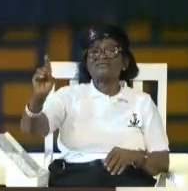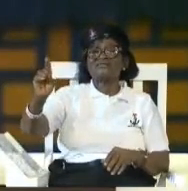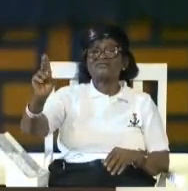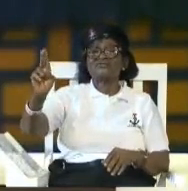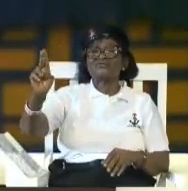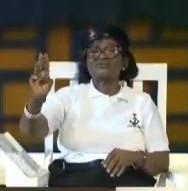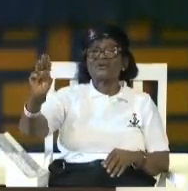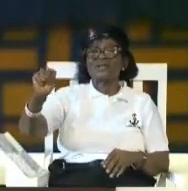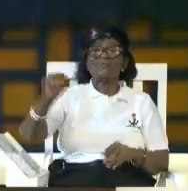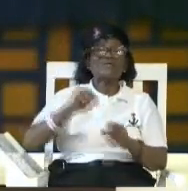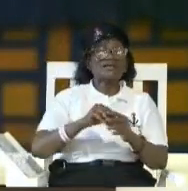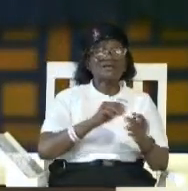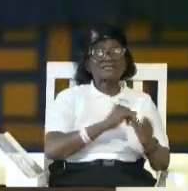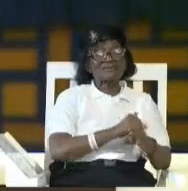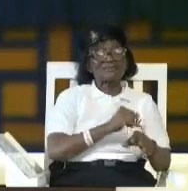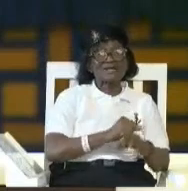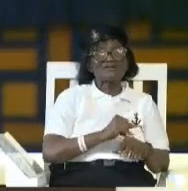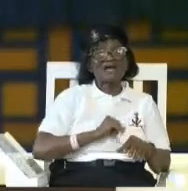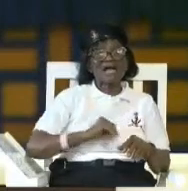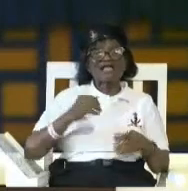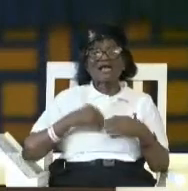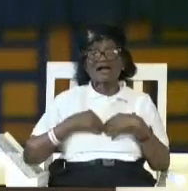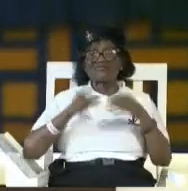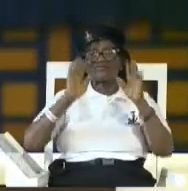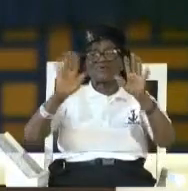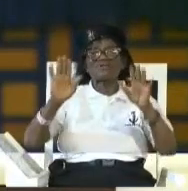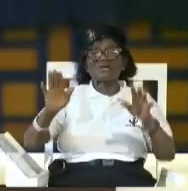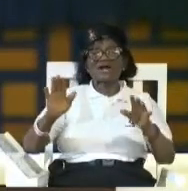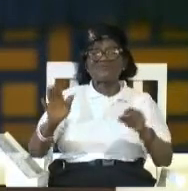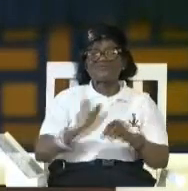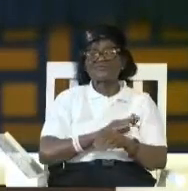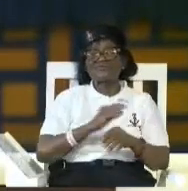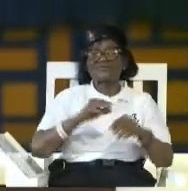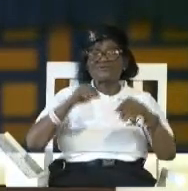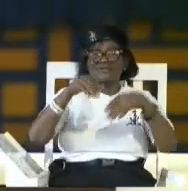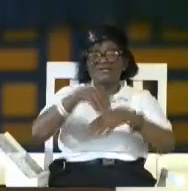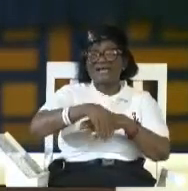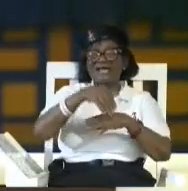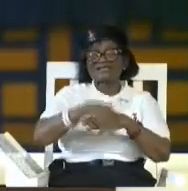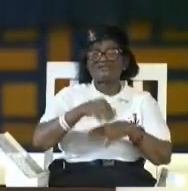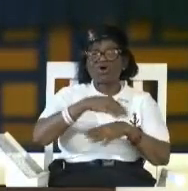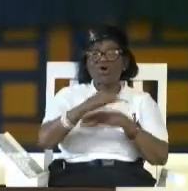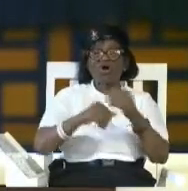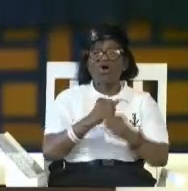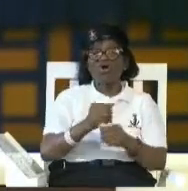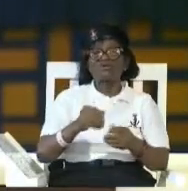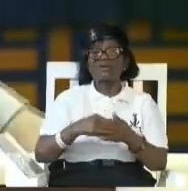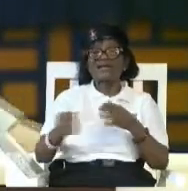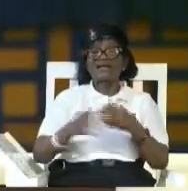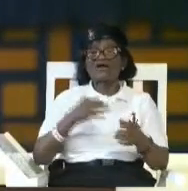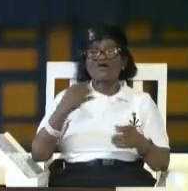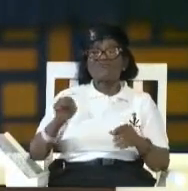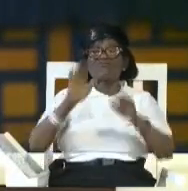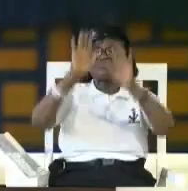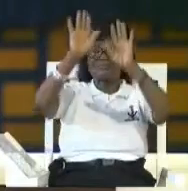Had a wonderful night. All manners of miracles, signs, and wonders. And then it was